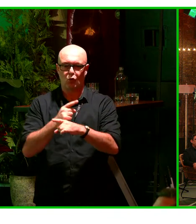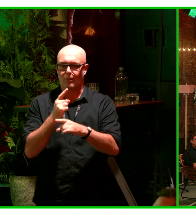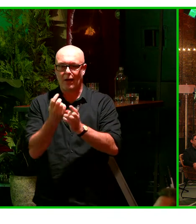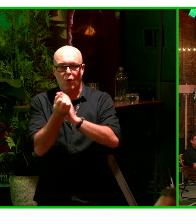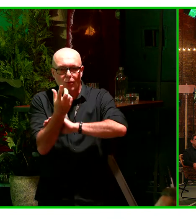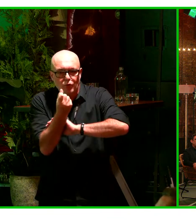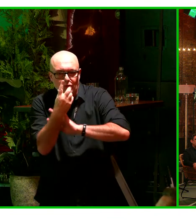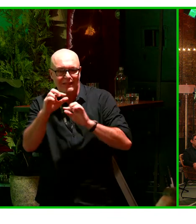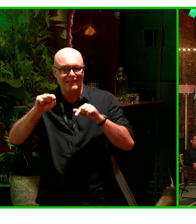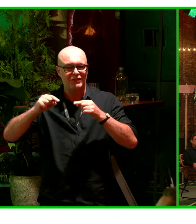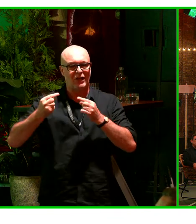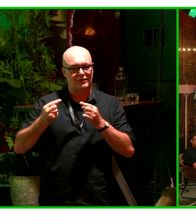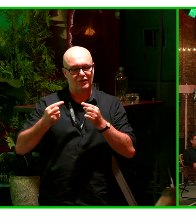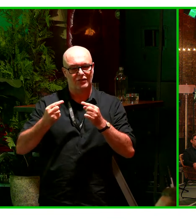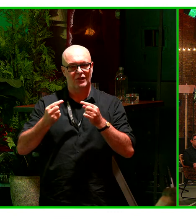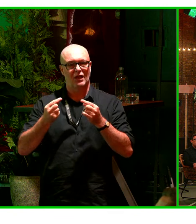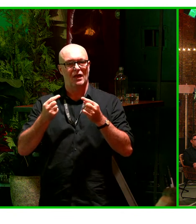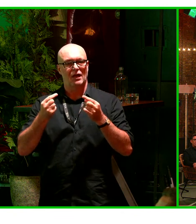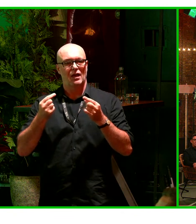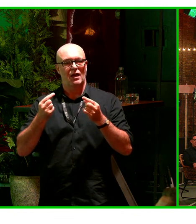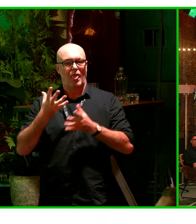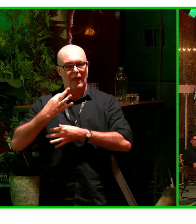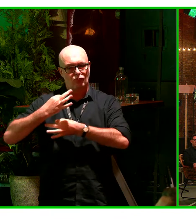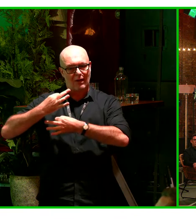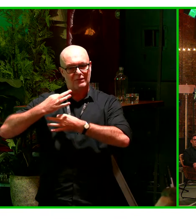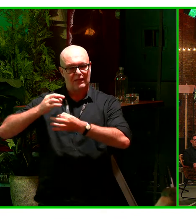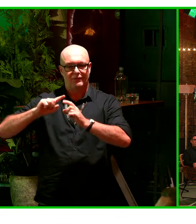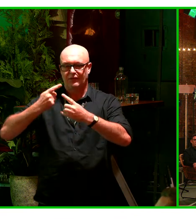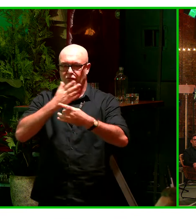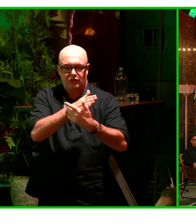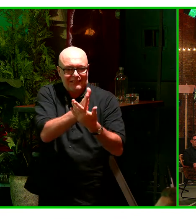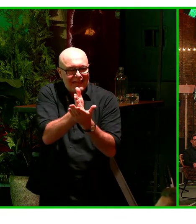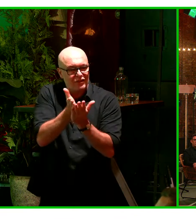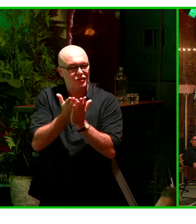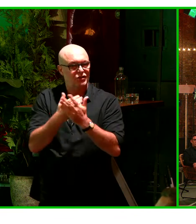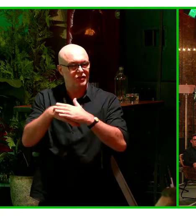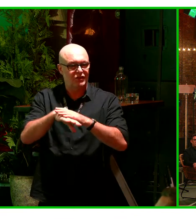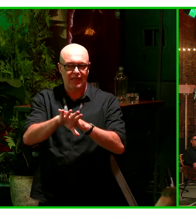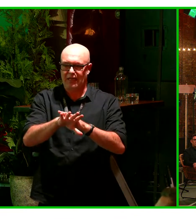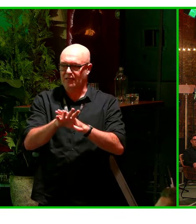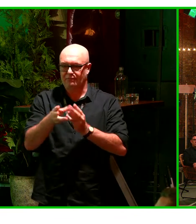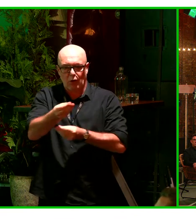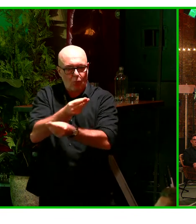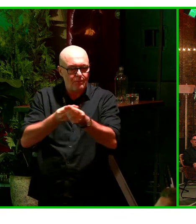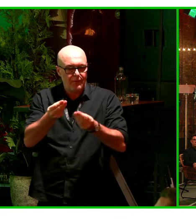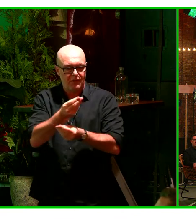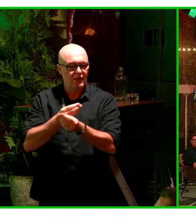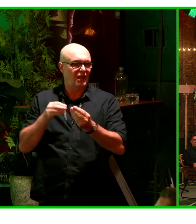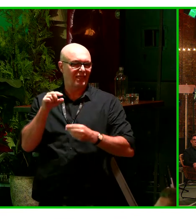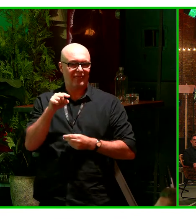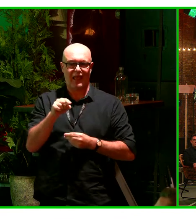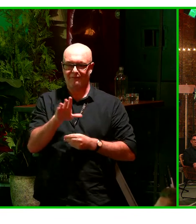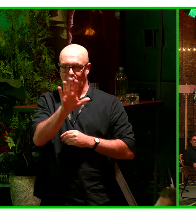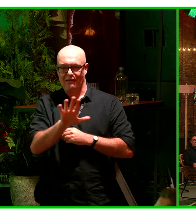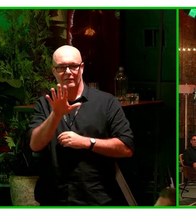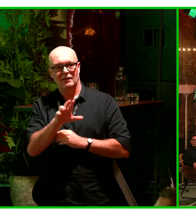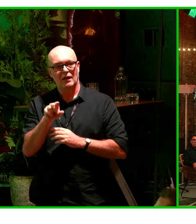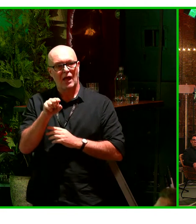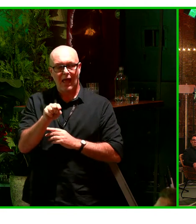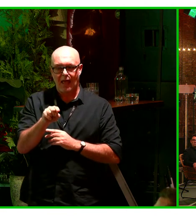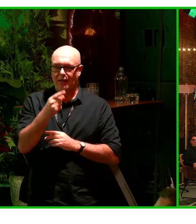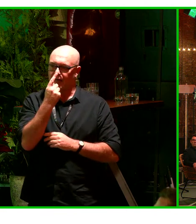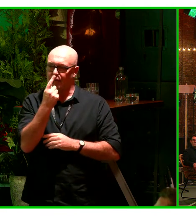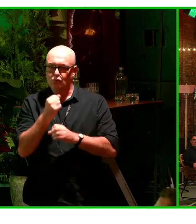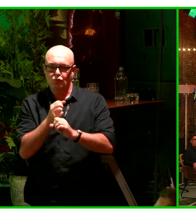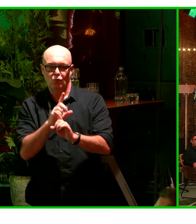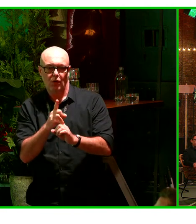that we were facing, representing all the different subsectoral and sector strengths across the county. And what they were able to do is